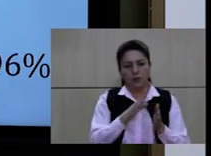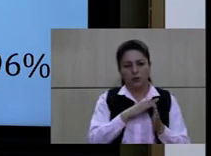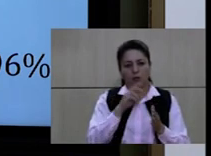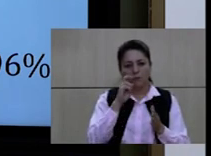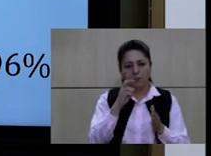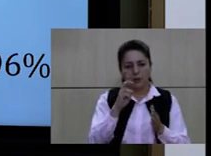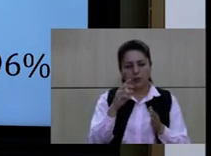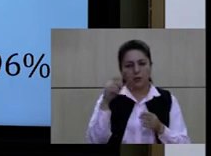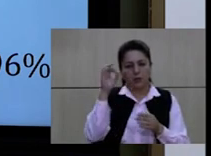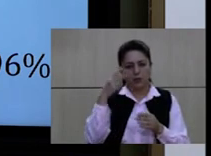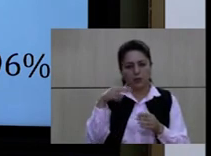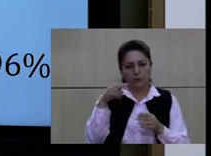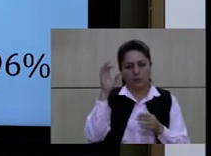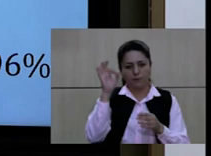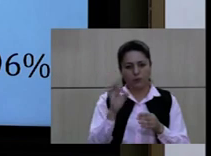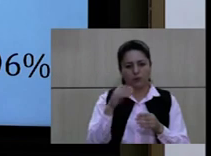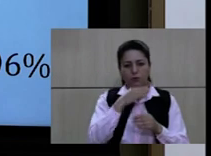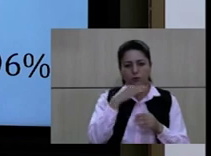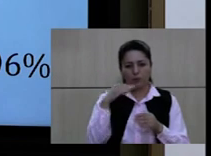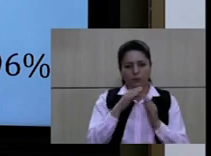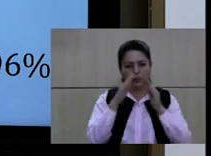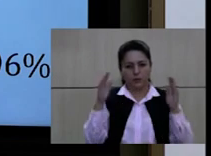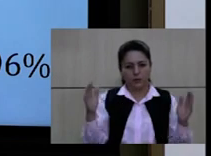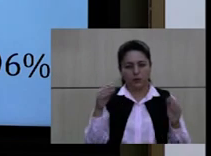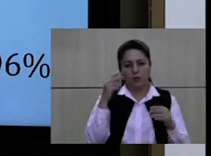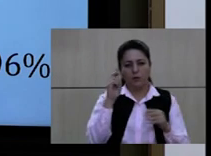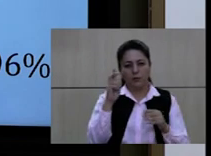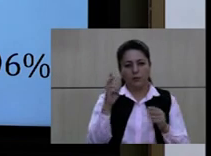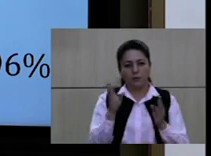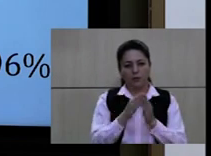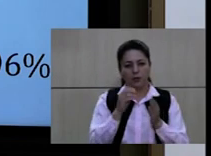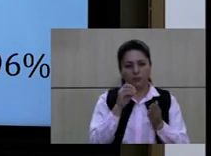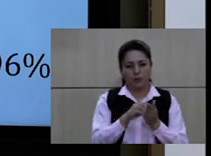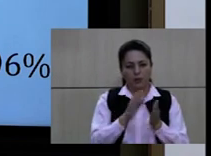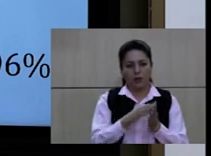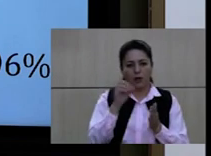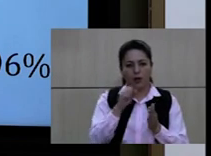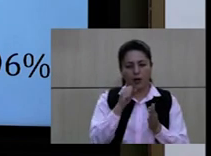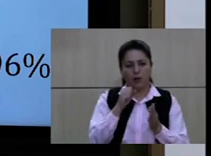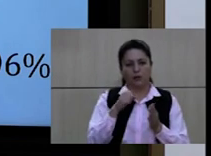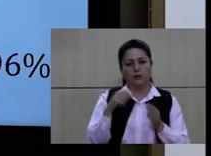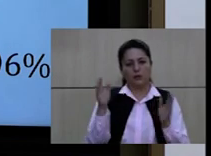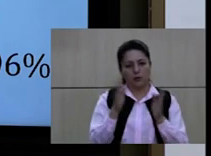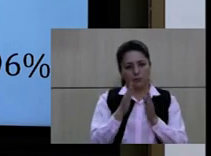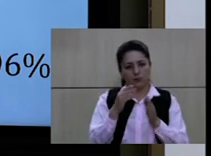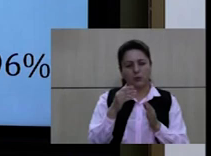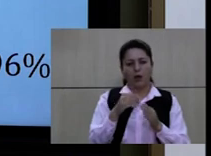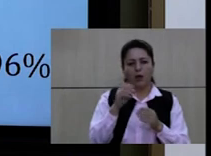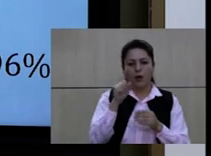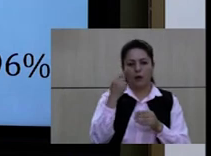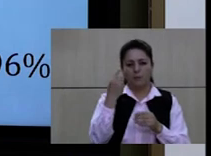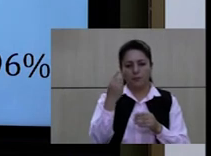ning 20% ga ortishi B1 bilan belgilandi. A ning 20% ga kamayishi A1